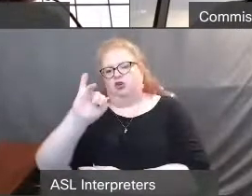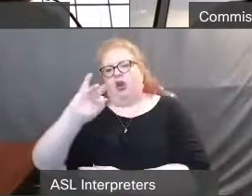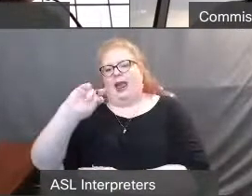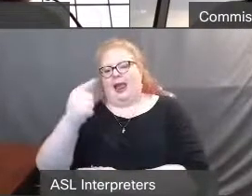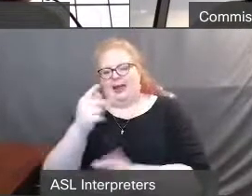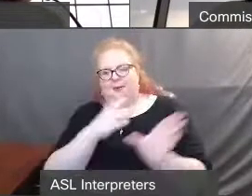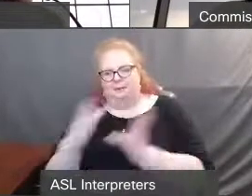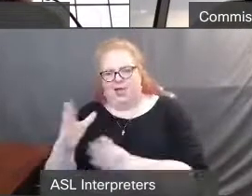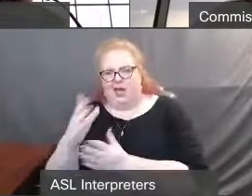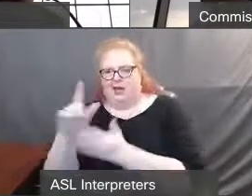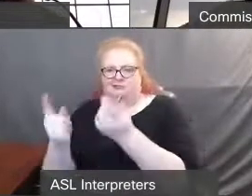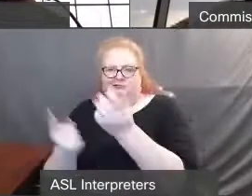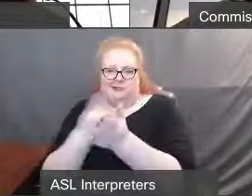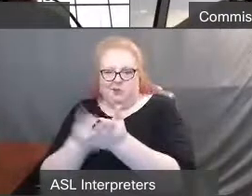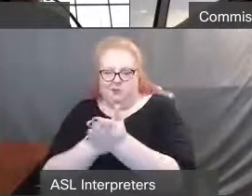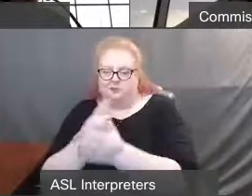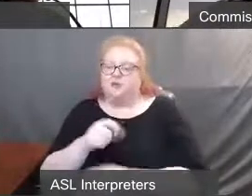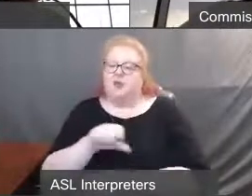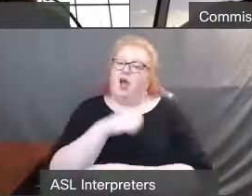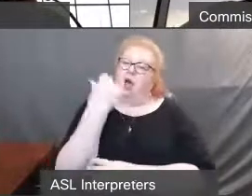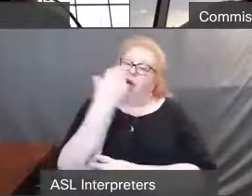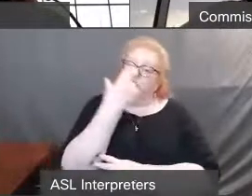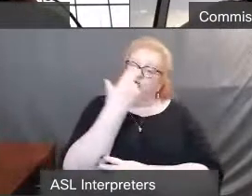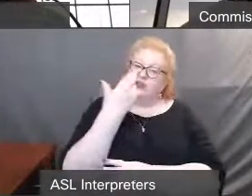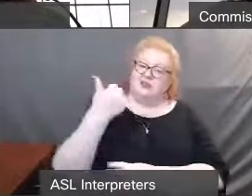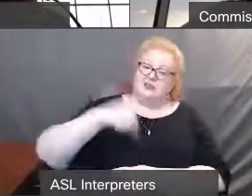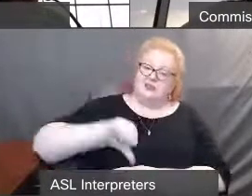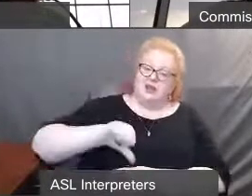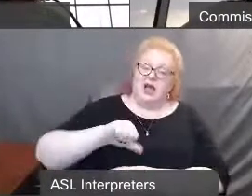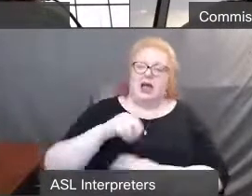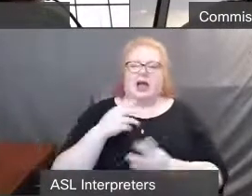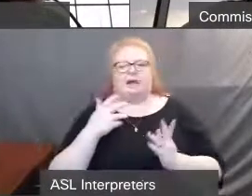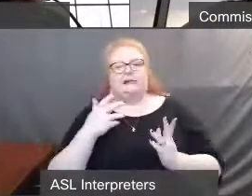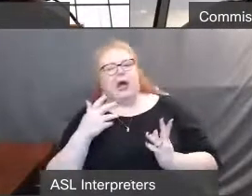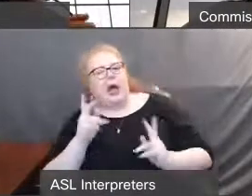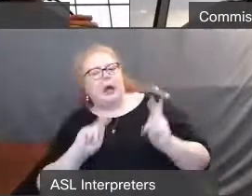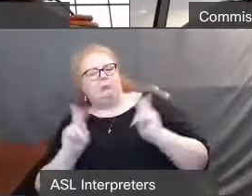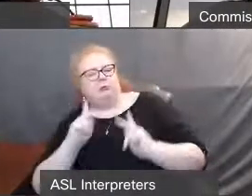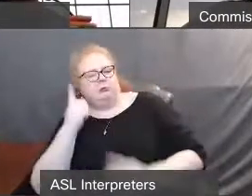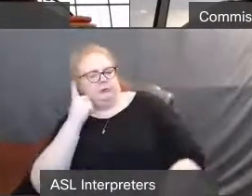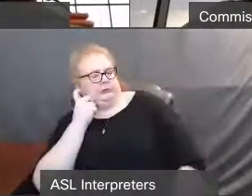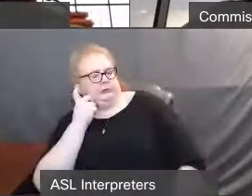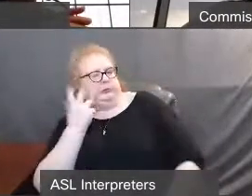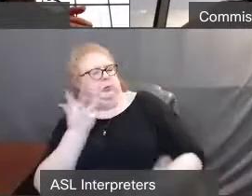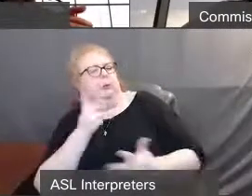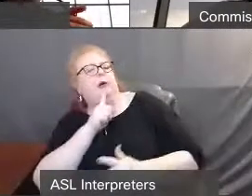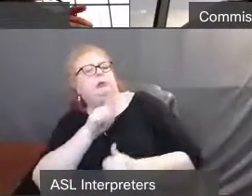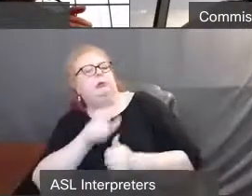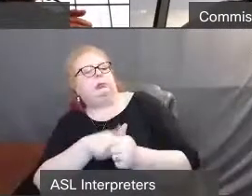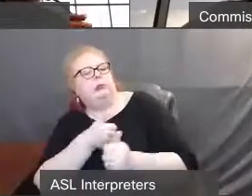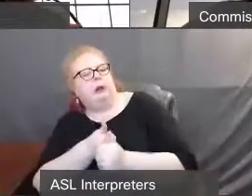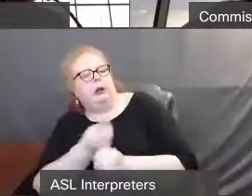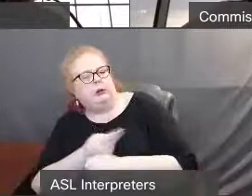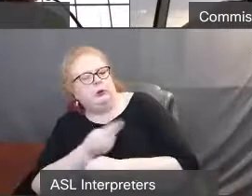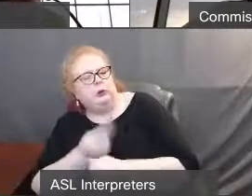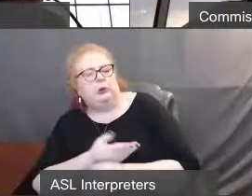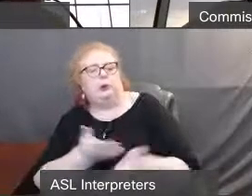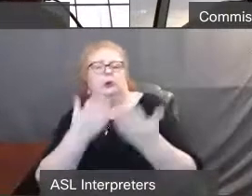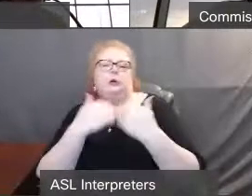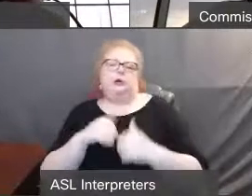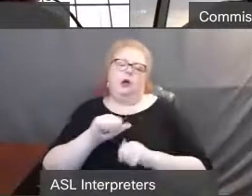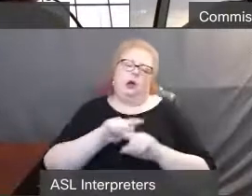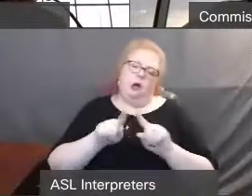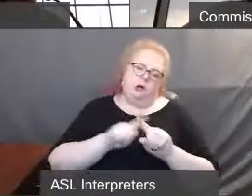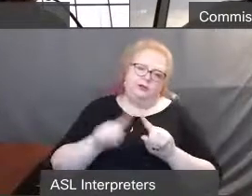There are other times they've been denied as being too speculative or not appropriate for the site, any number of circumstances, all again under